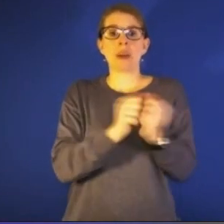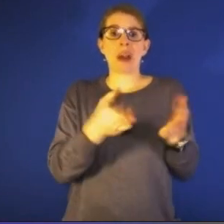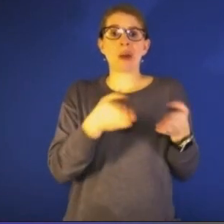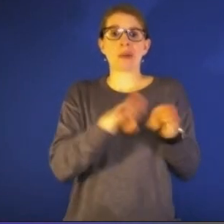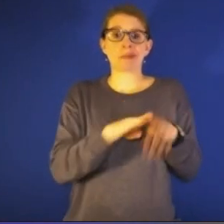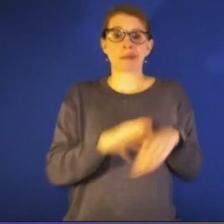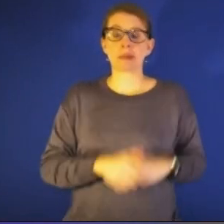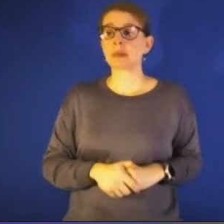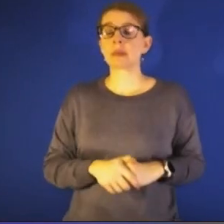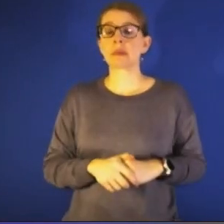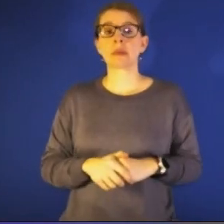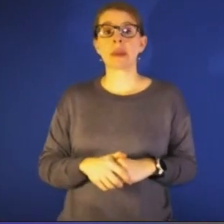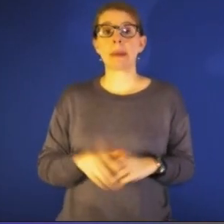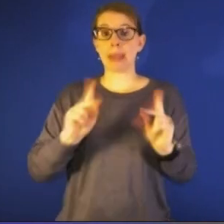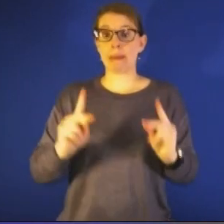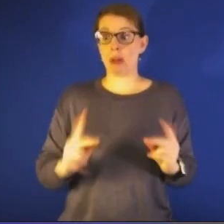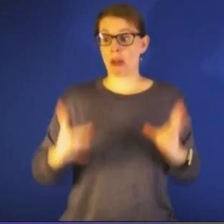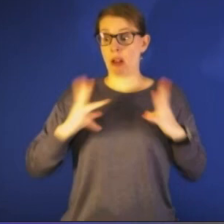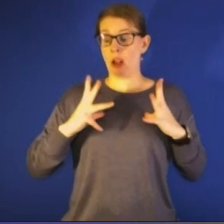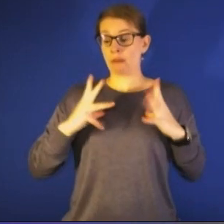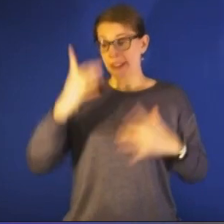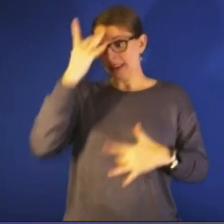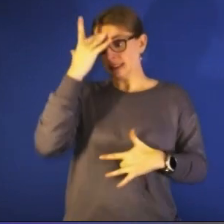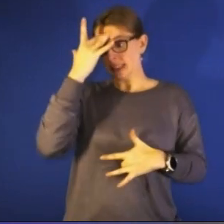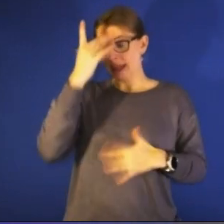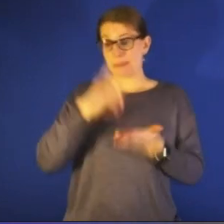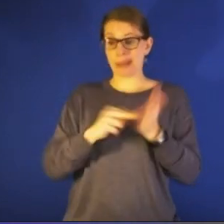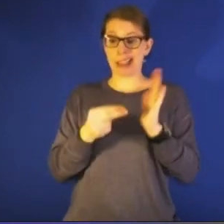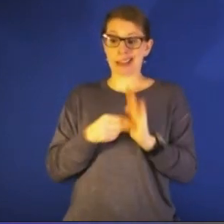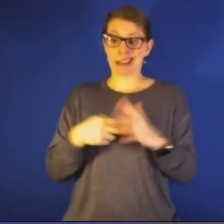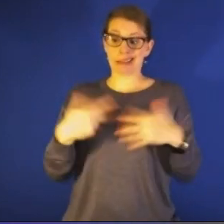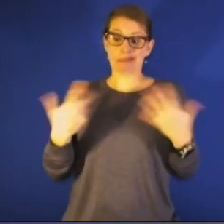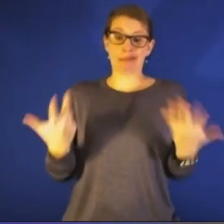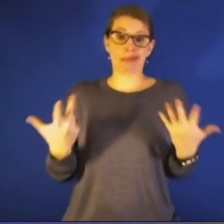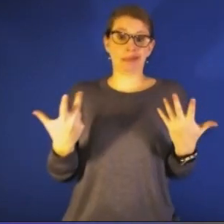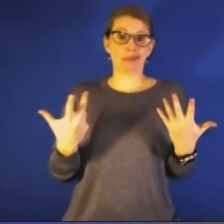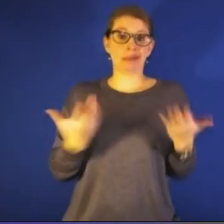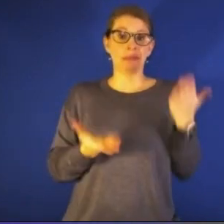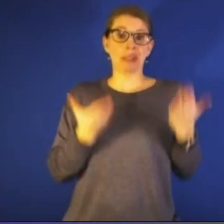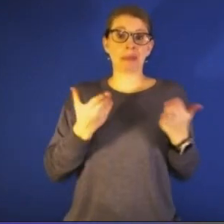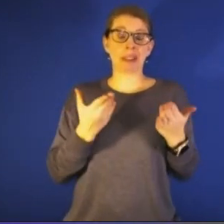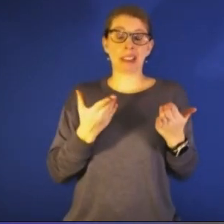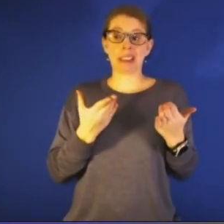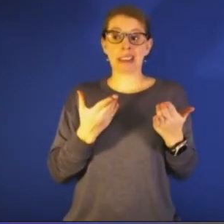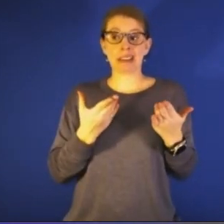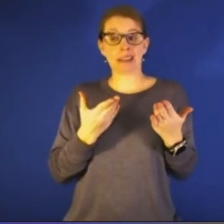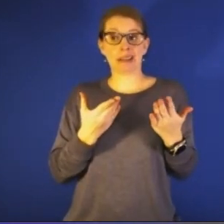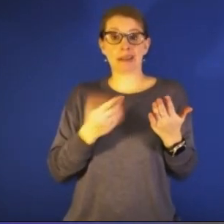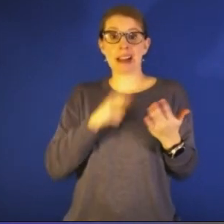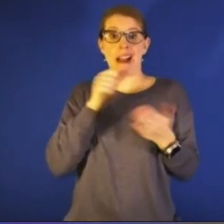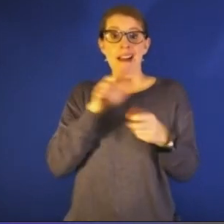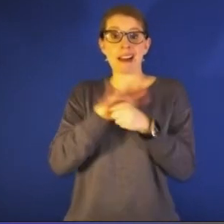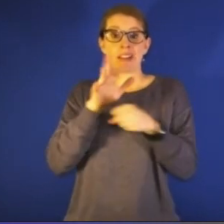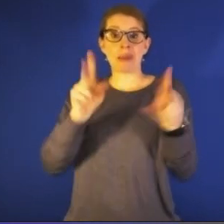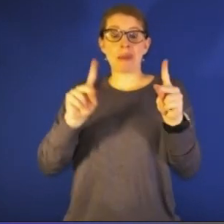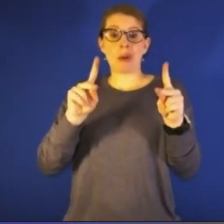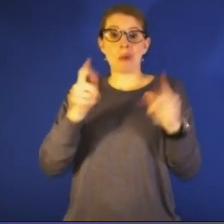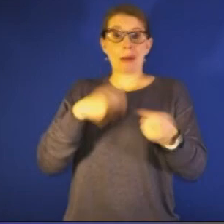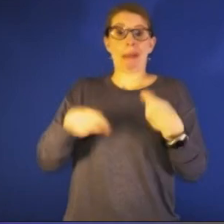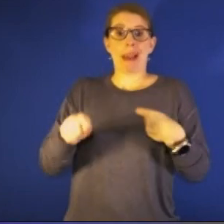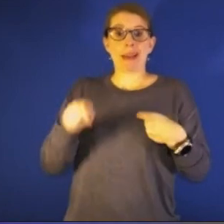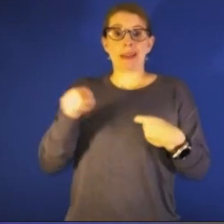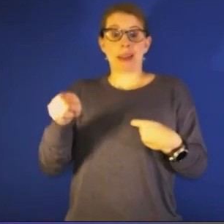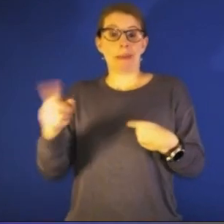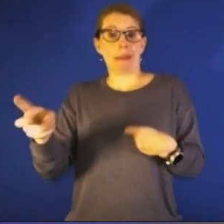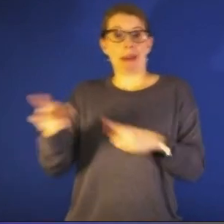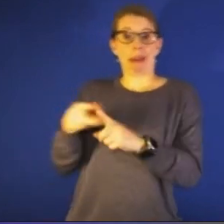number of people out sick may outstrip the number of people who can come to help us, but the more that we can get the help, the fewer things